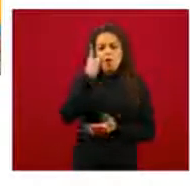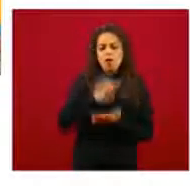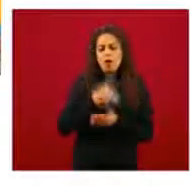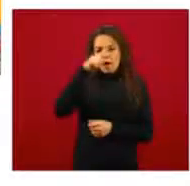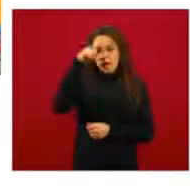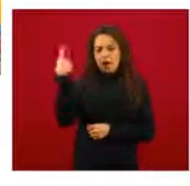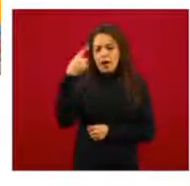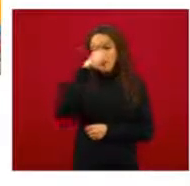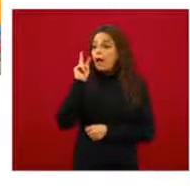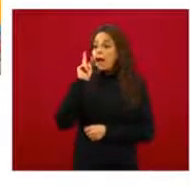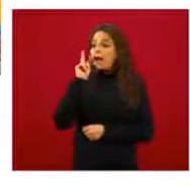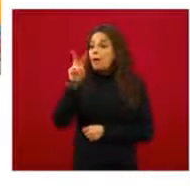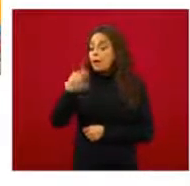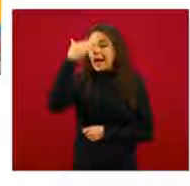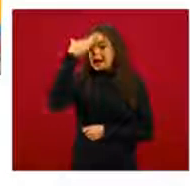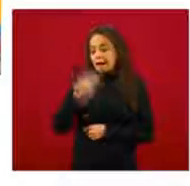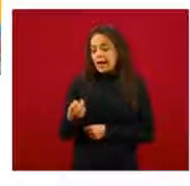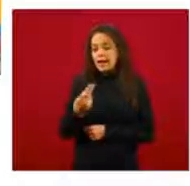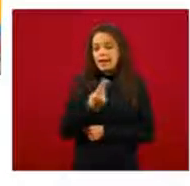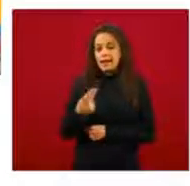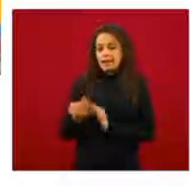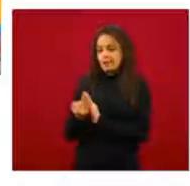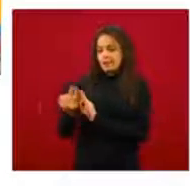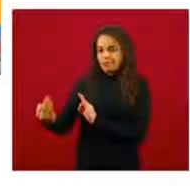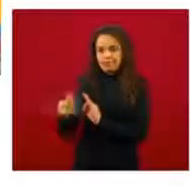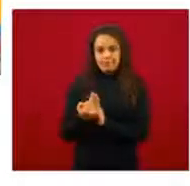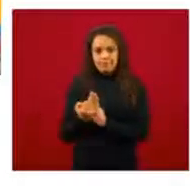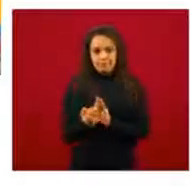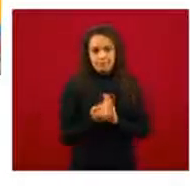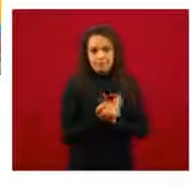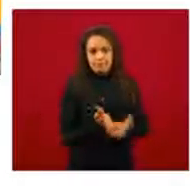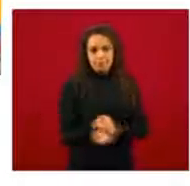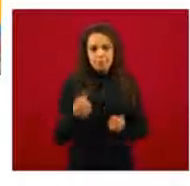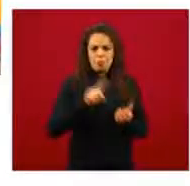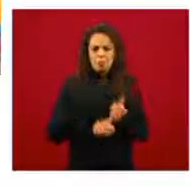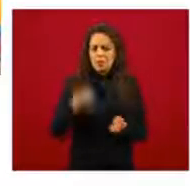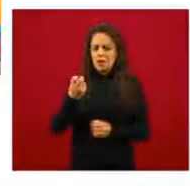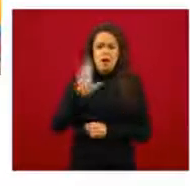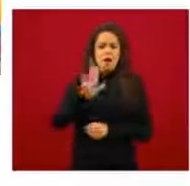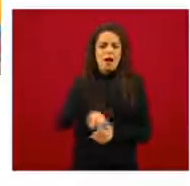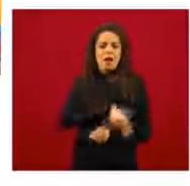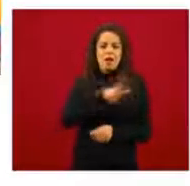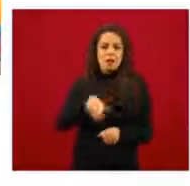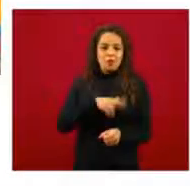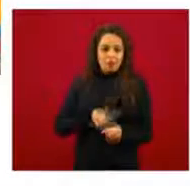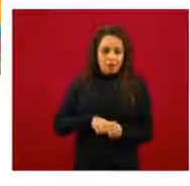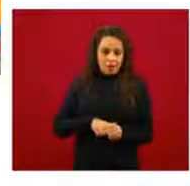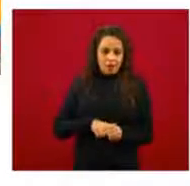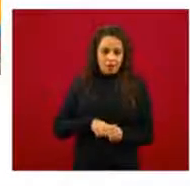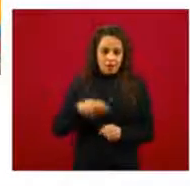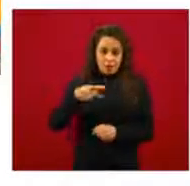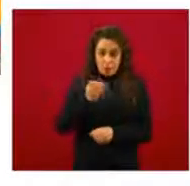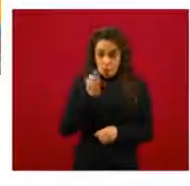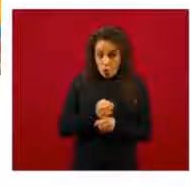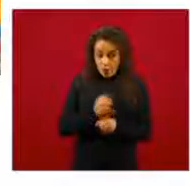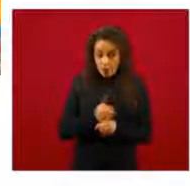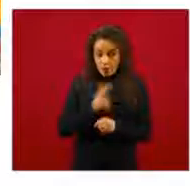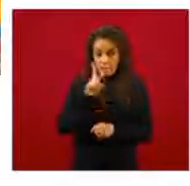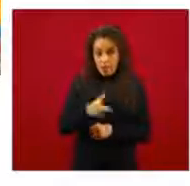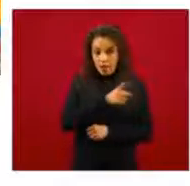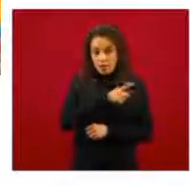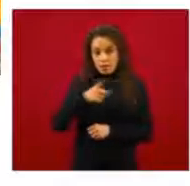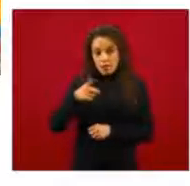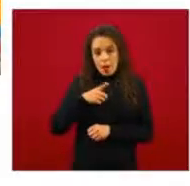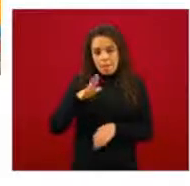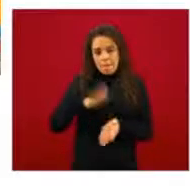mention the space to ensure safe distancing. I'm sure this will become natural in the future, but